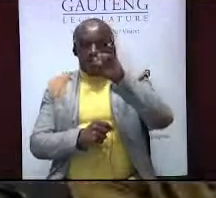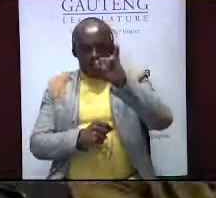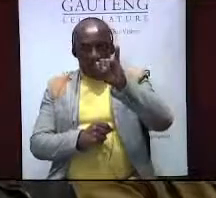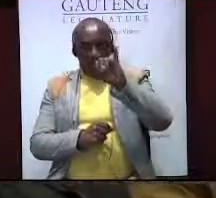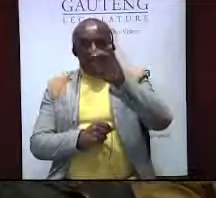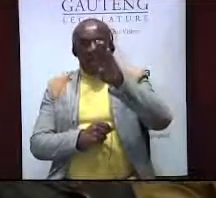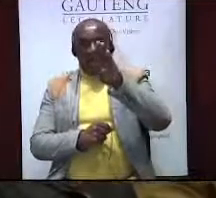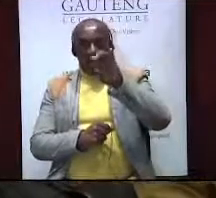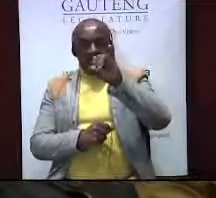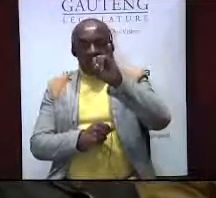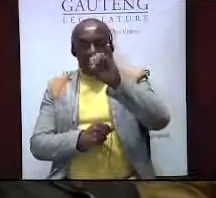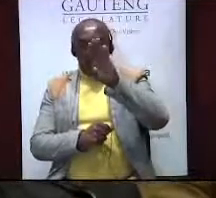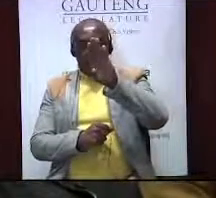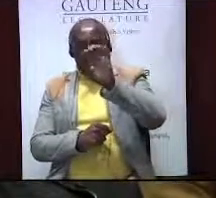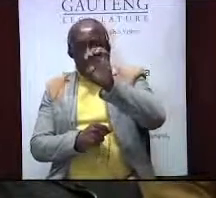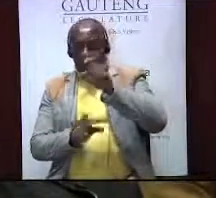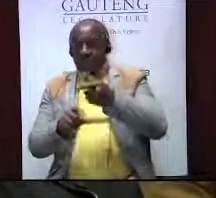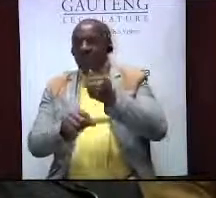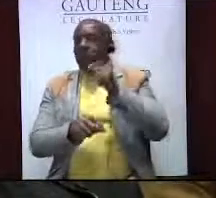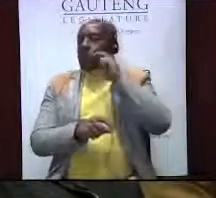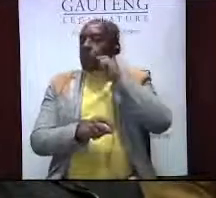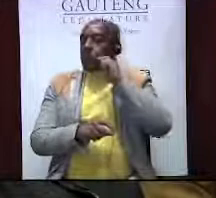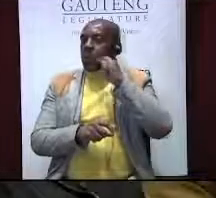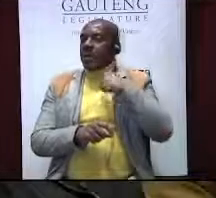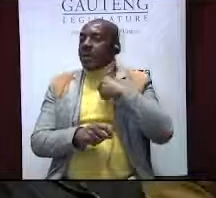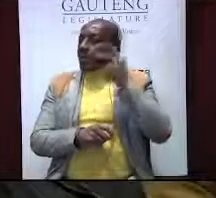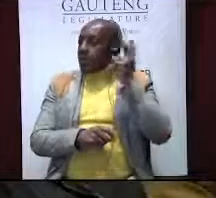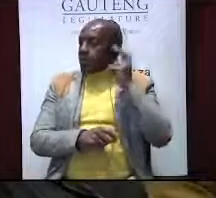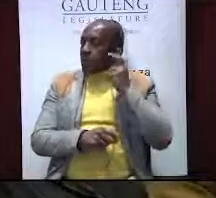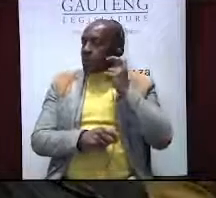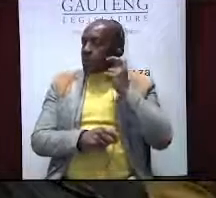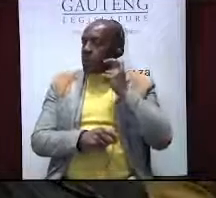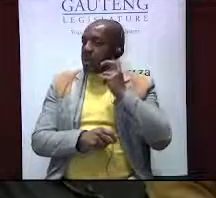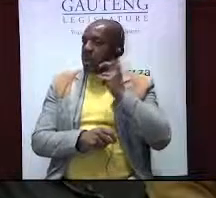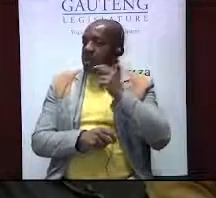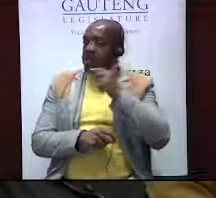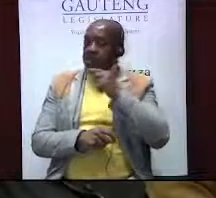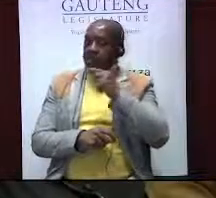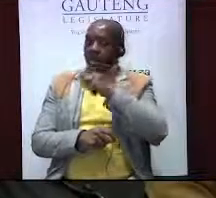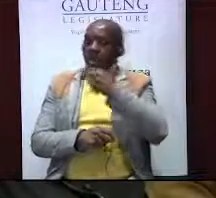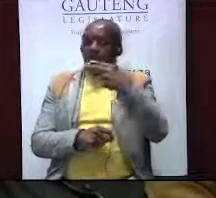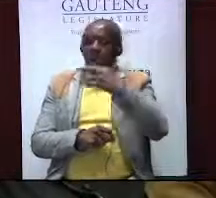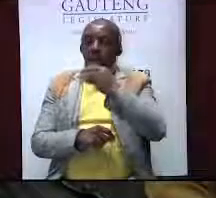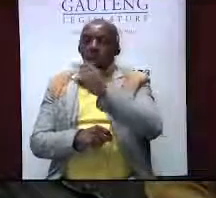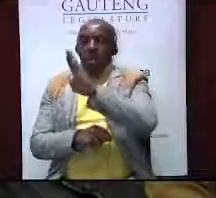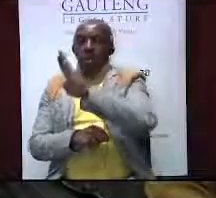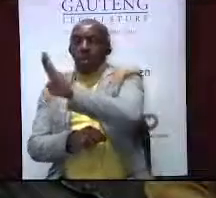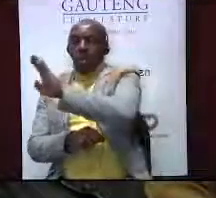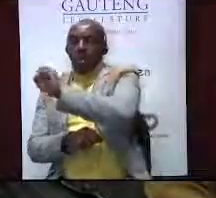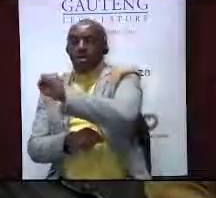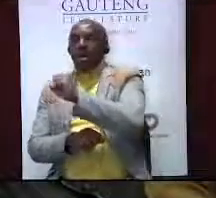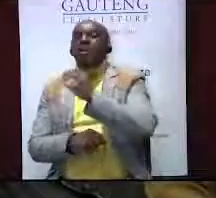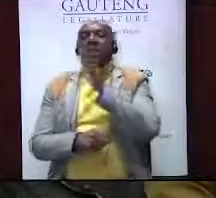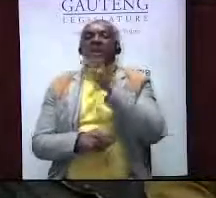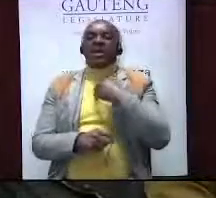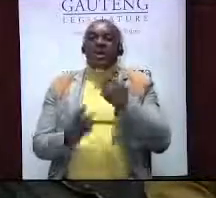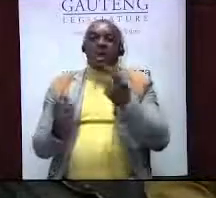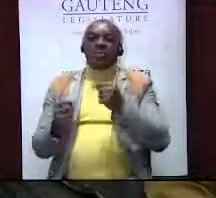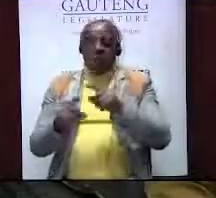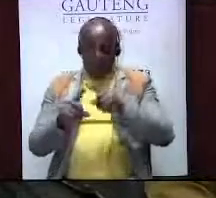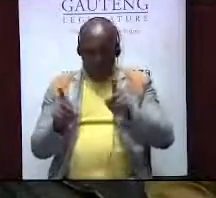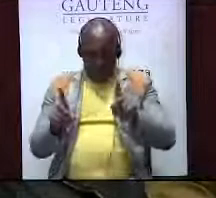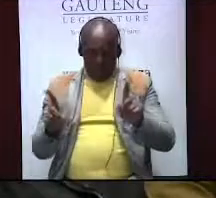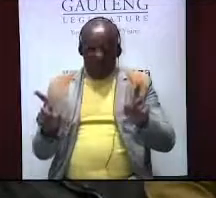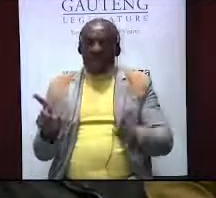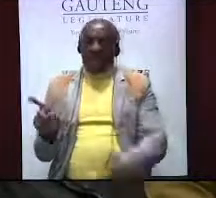Rehutwile. So sister Tsinko, what are we going to do? Kidu Melorka Mama Baba and Chiri Rasket. Kibono